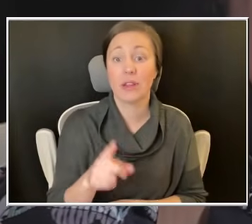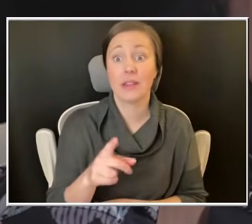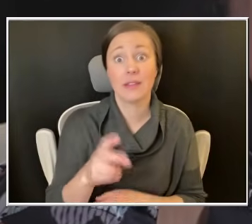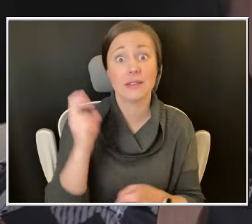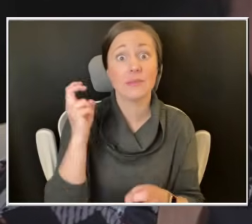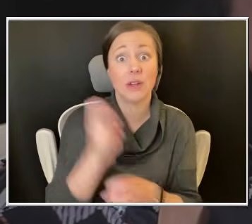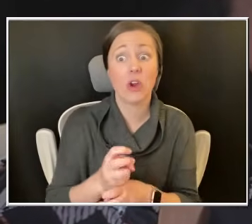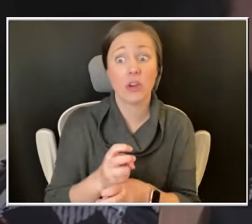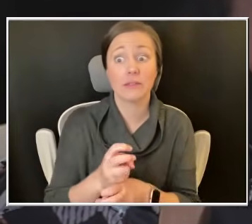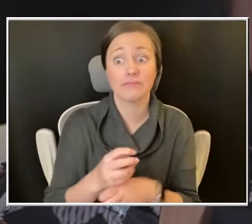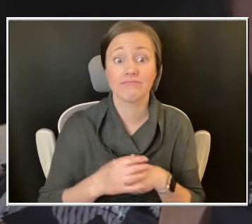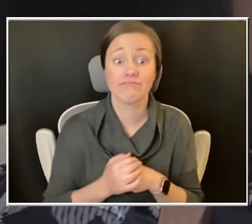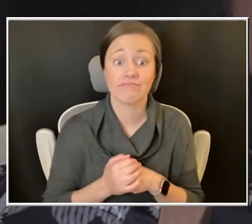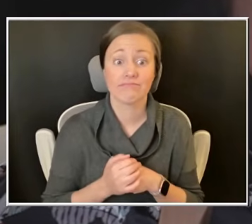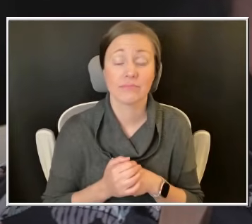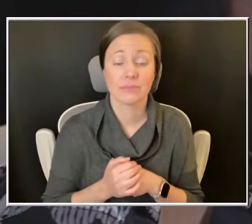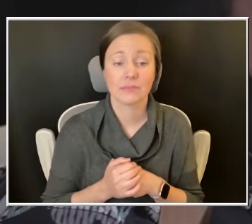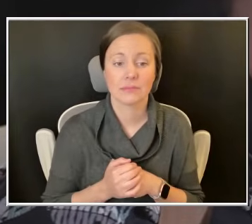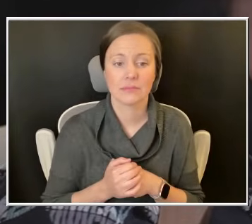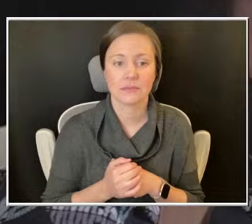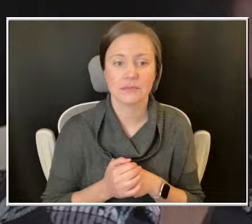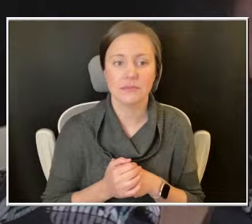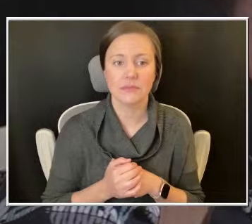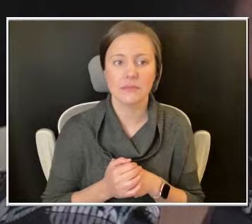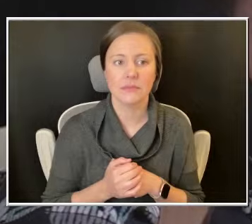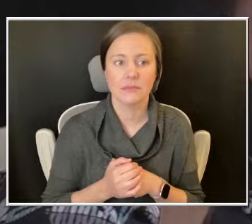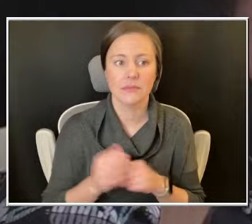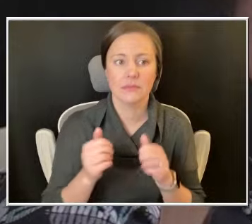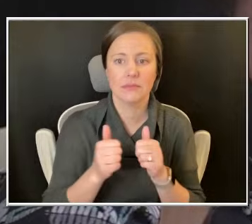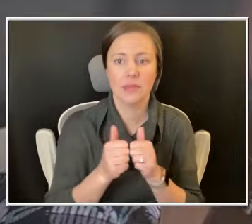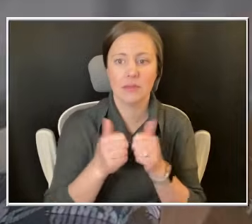And again, without the support